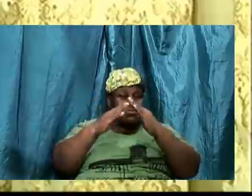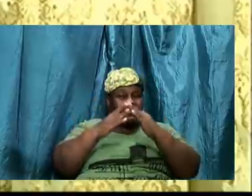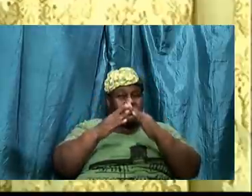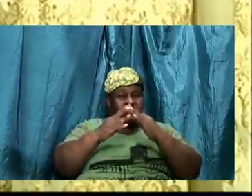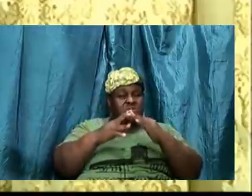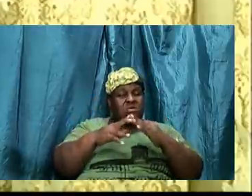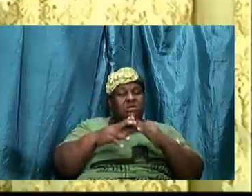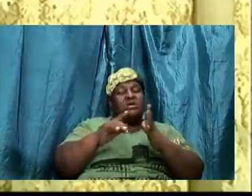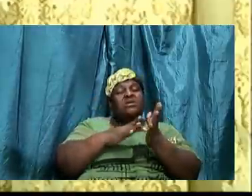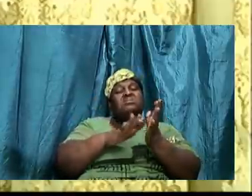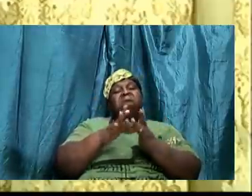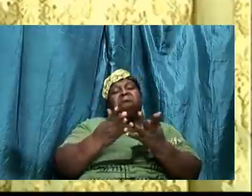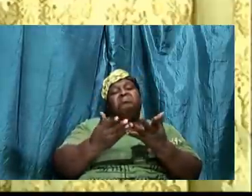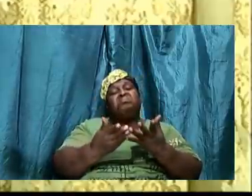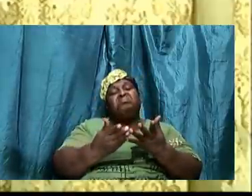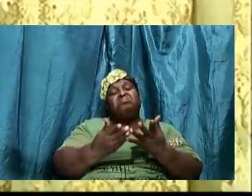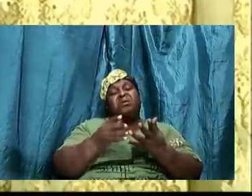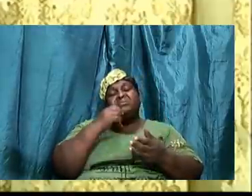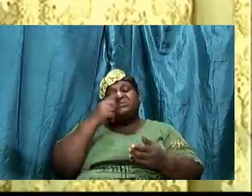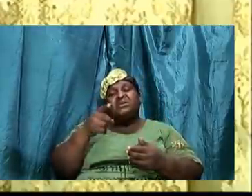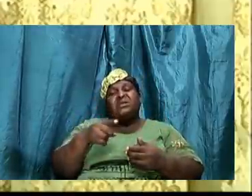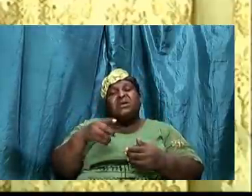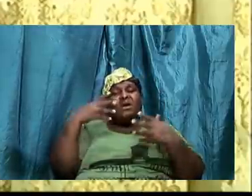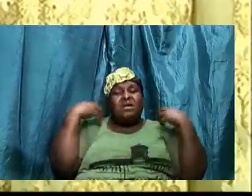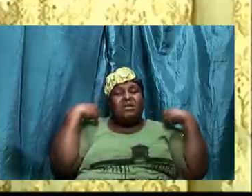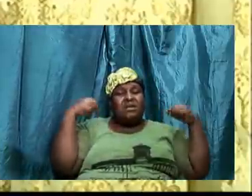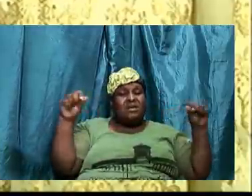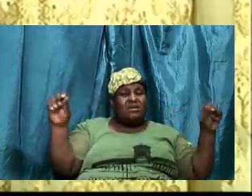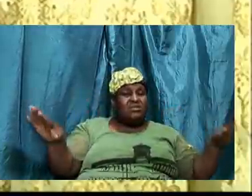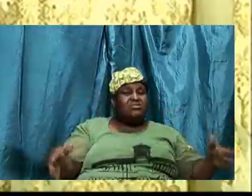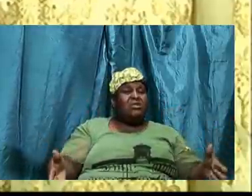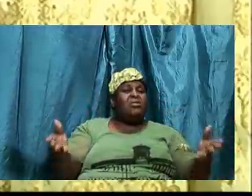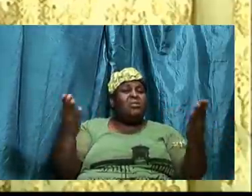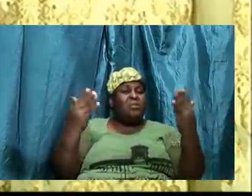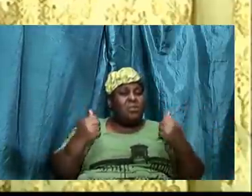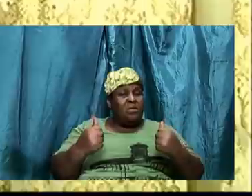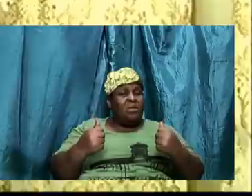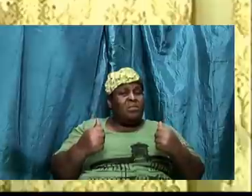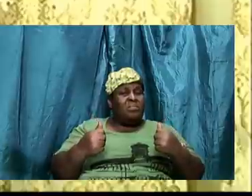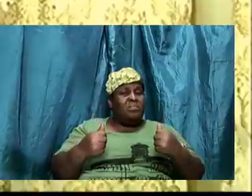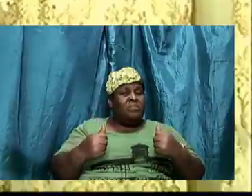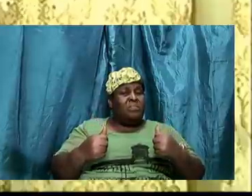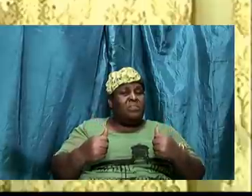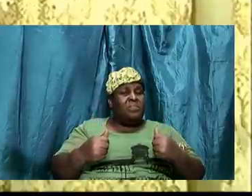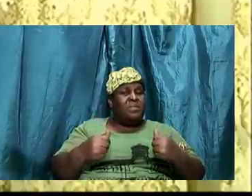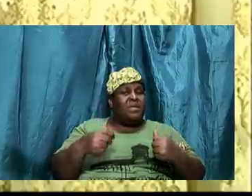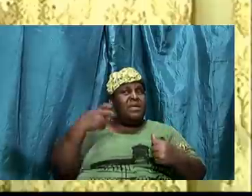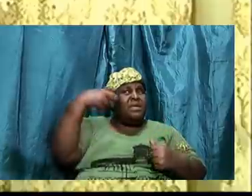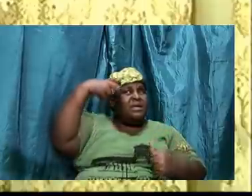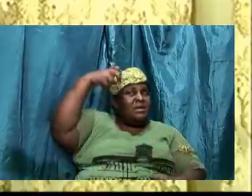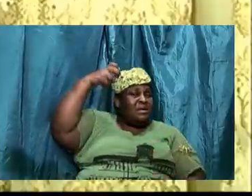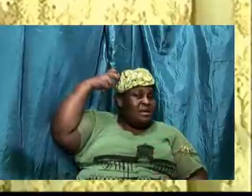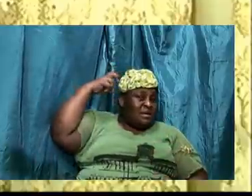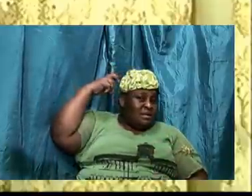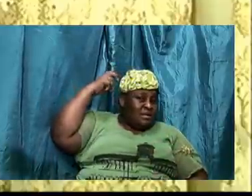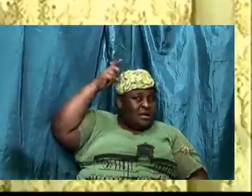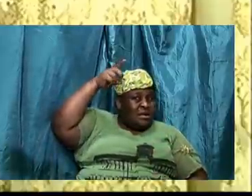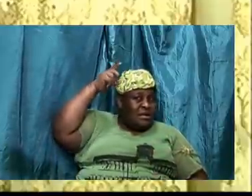And the Bible said that an angel came. Daniel was now giving his account to the